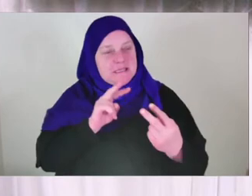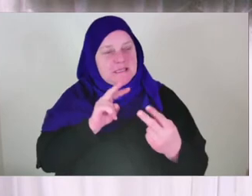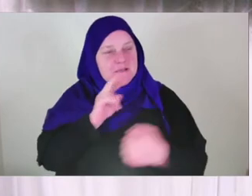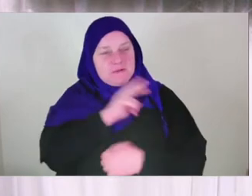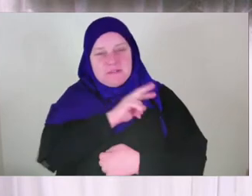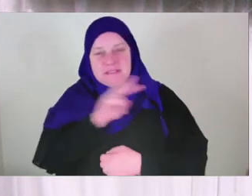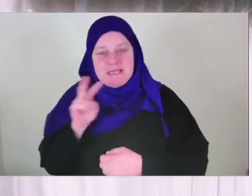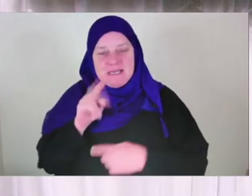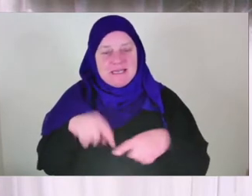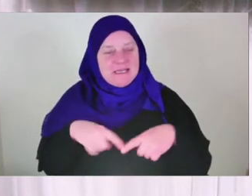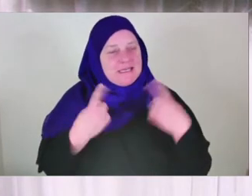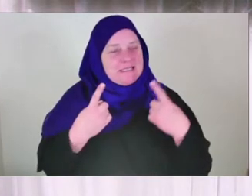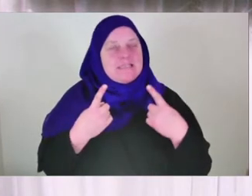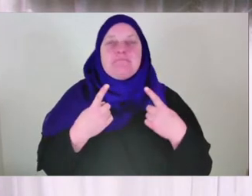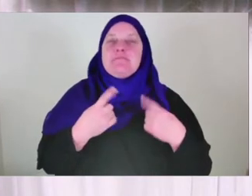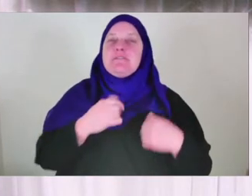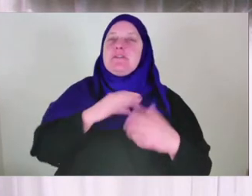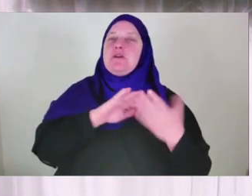khums and zakat?